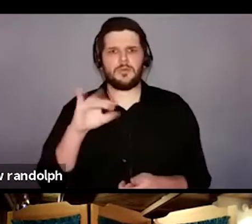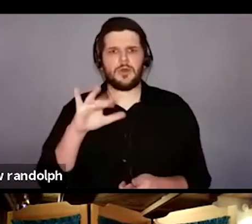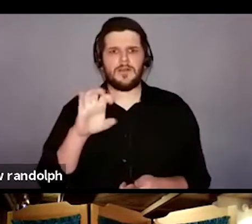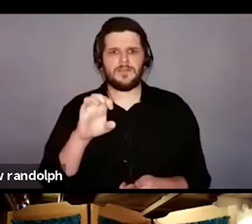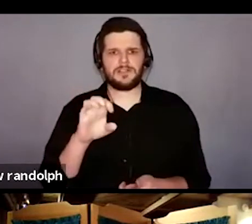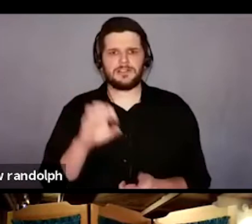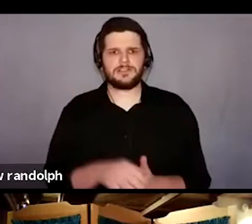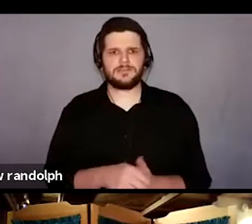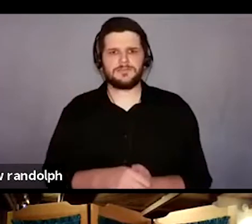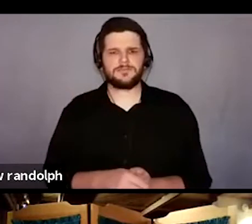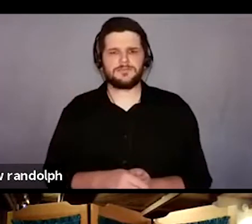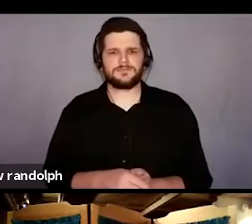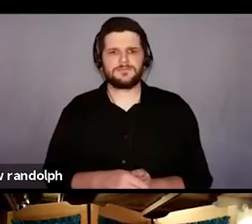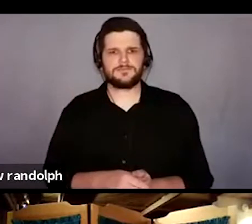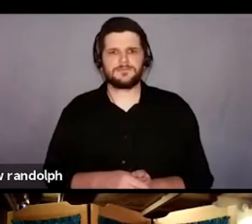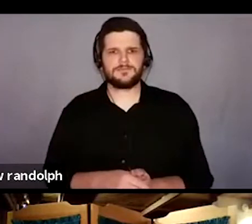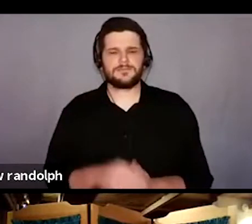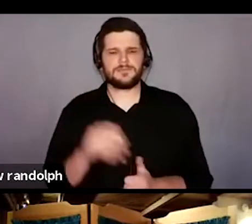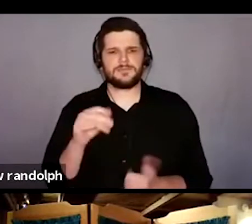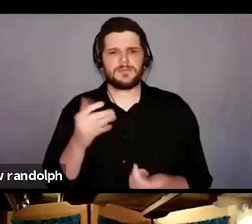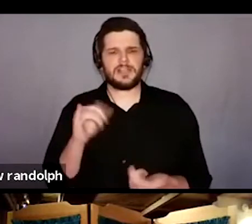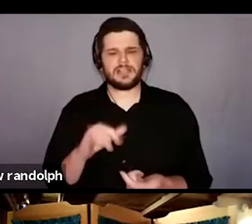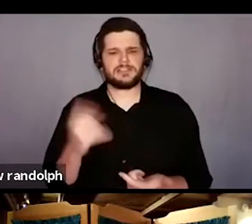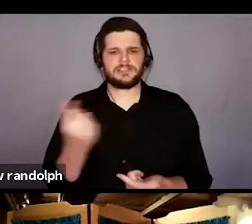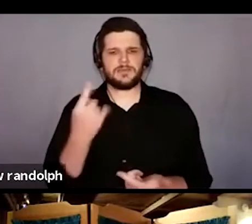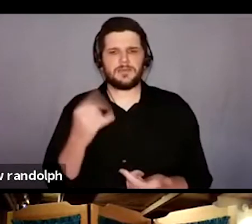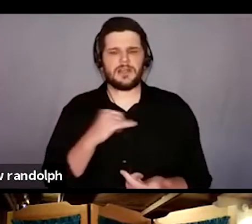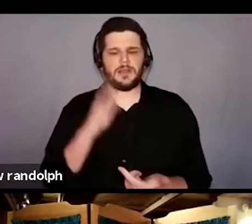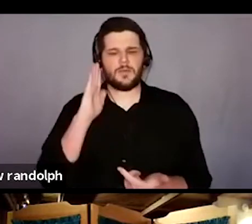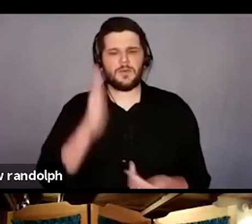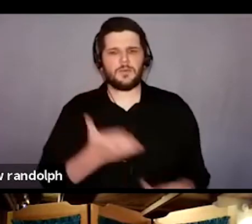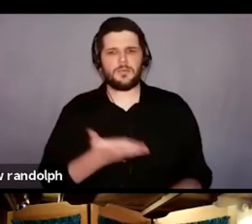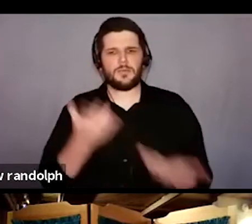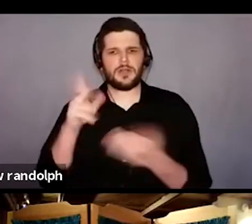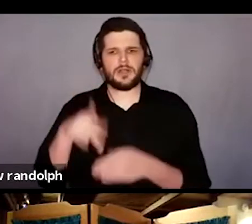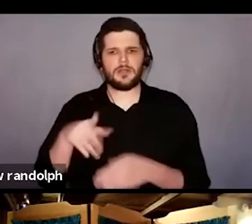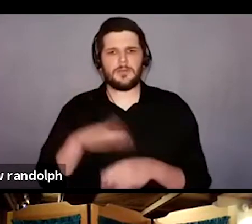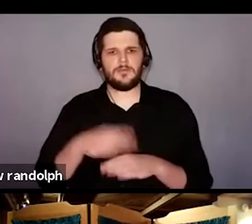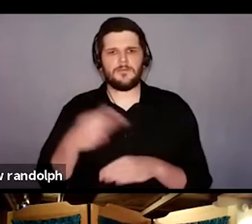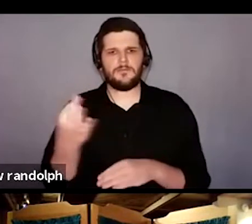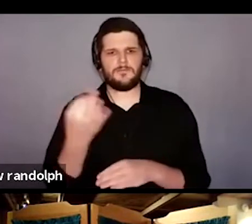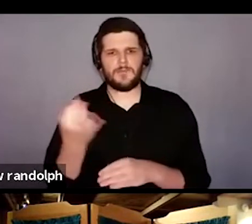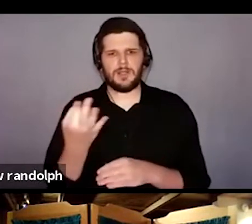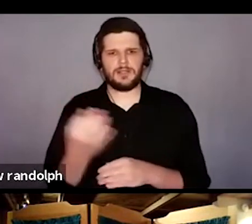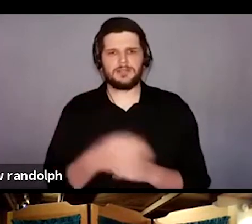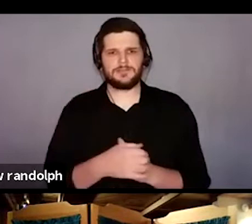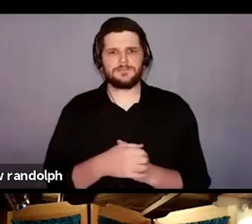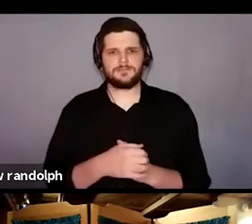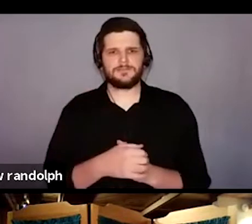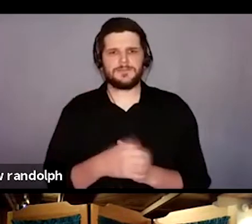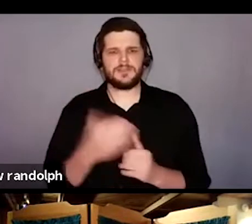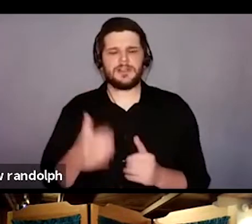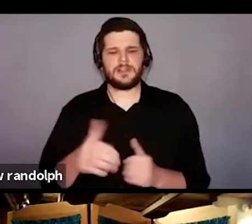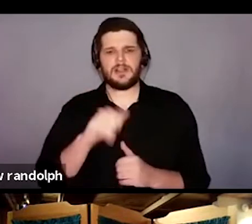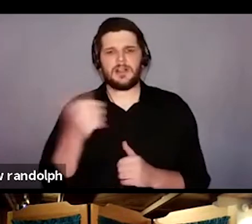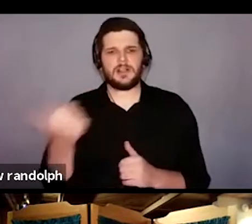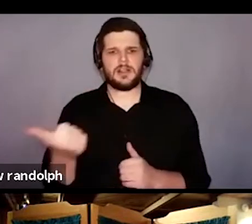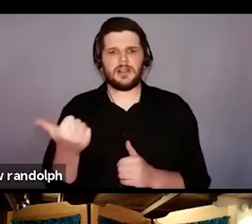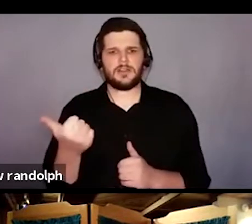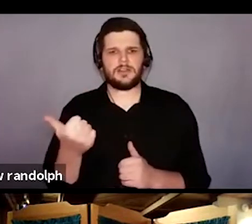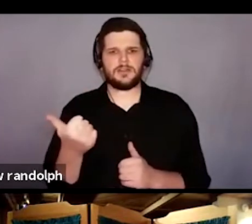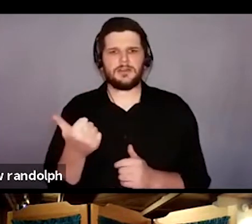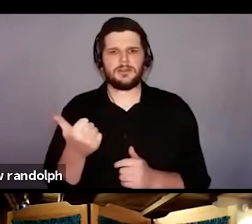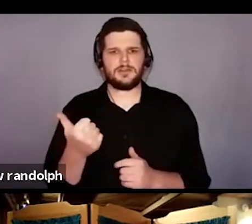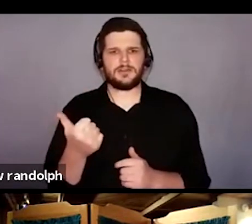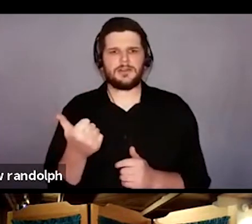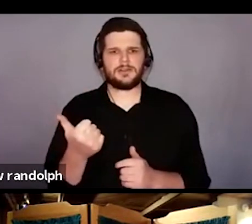So that's something I will bring up with them. And the other,